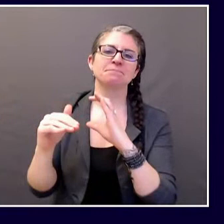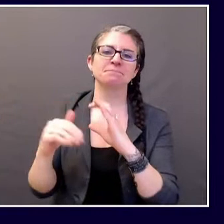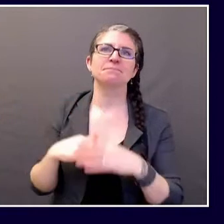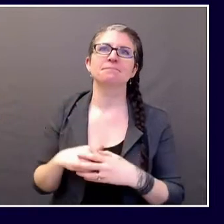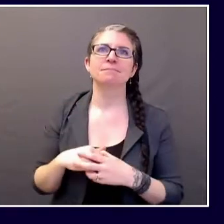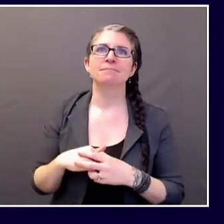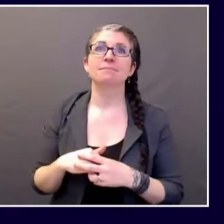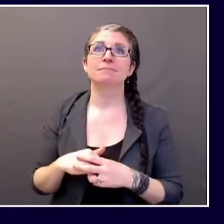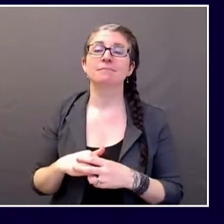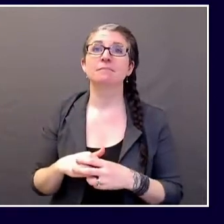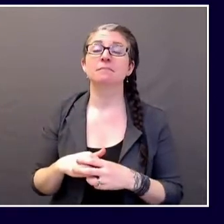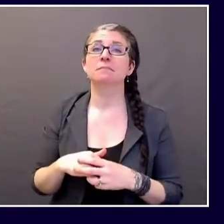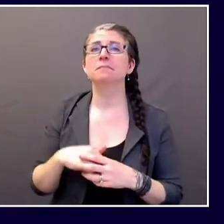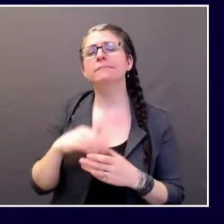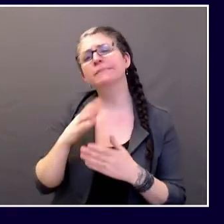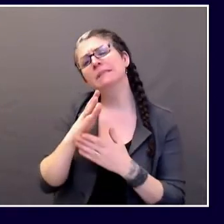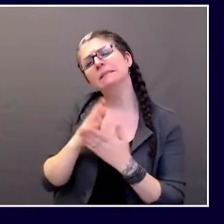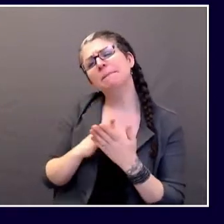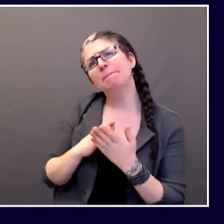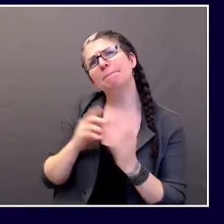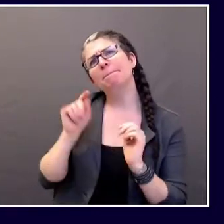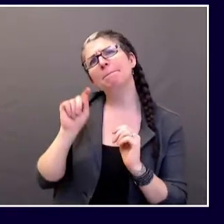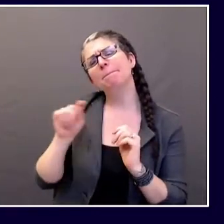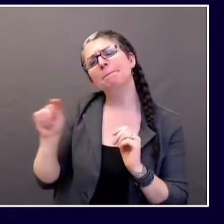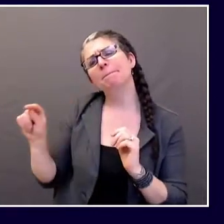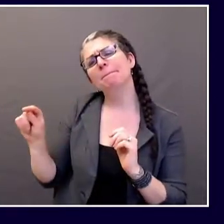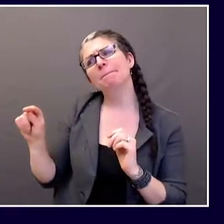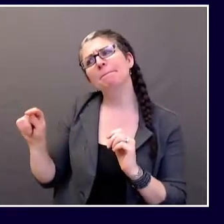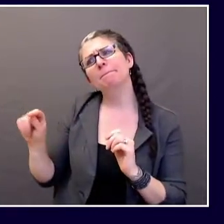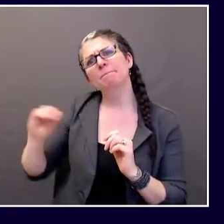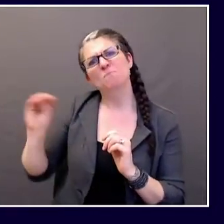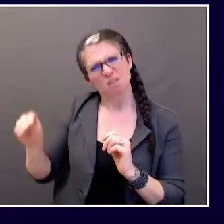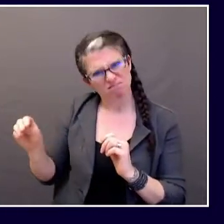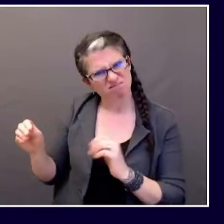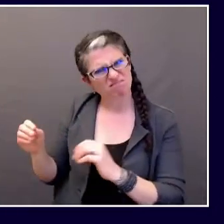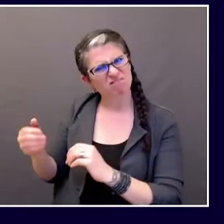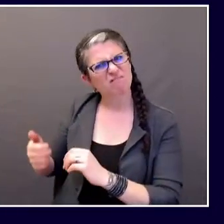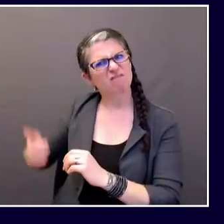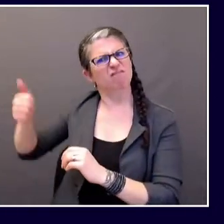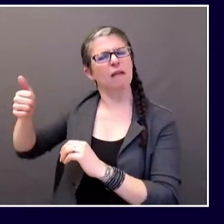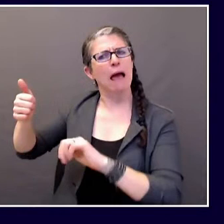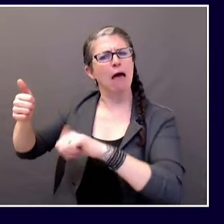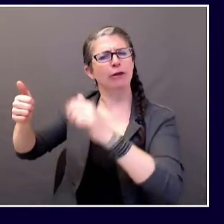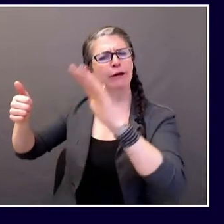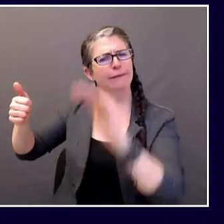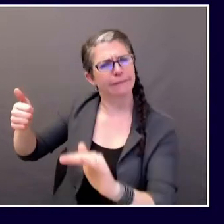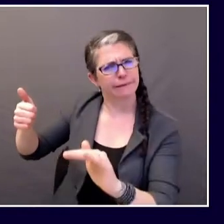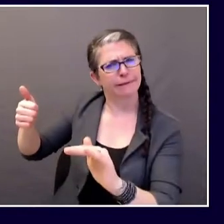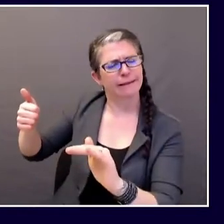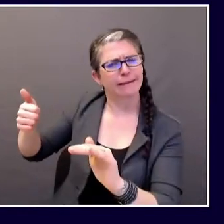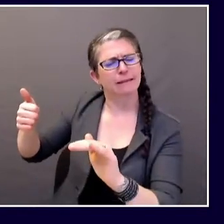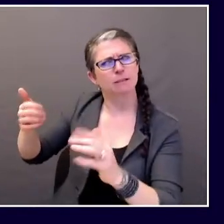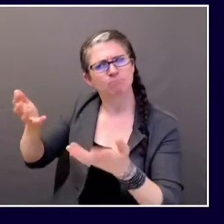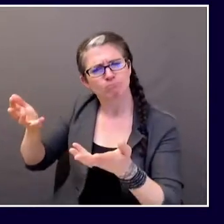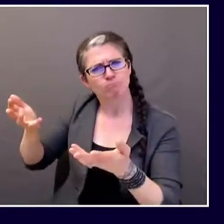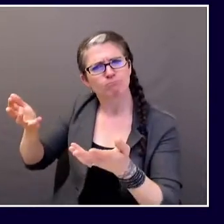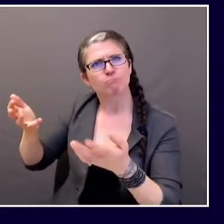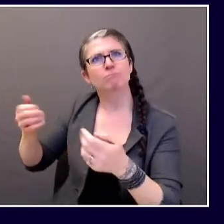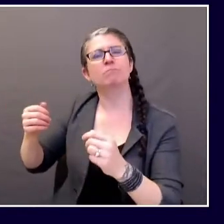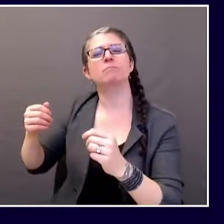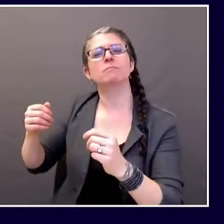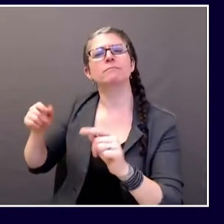locations being very, very high, others being lower. We are working to come up with a manner to